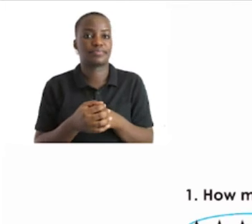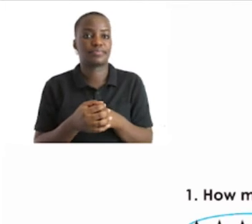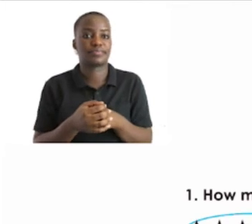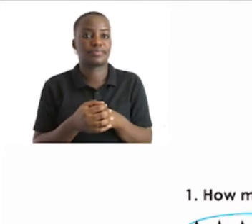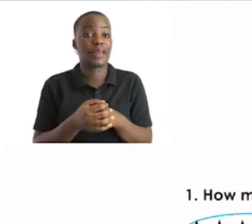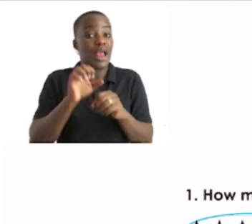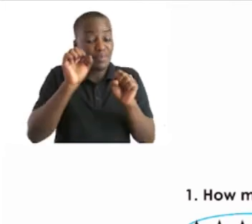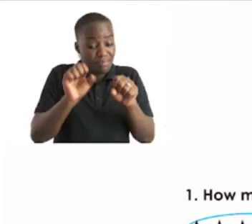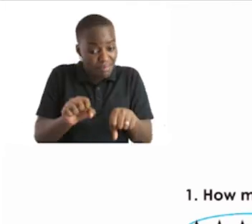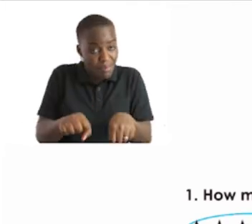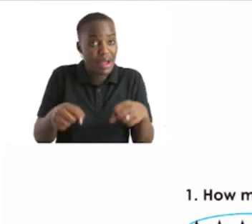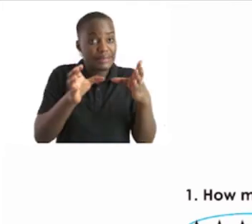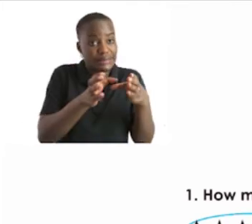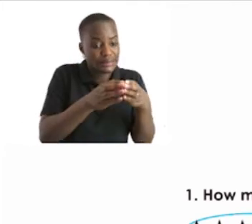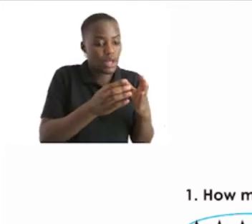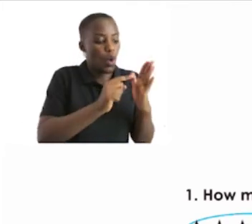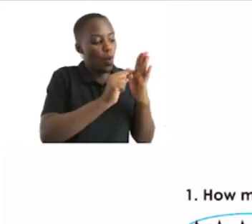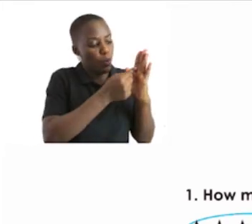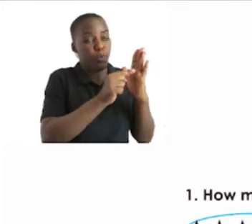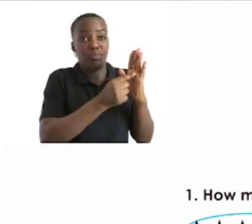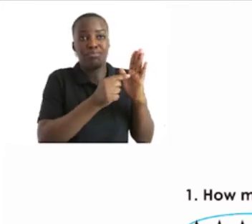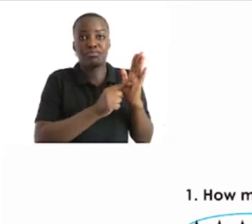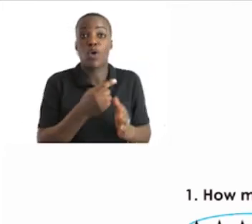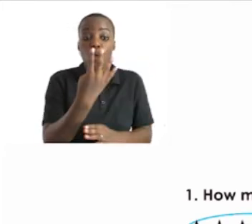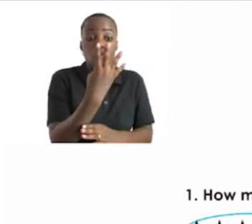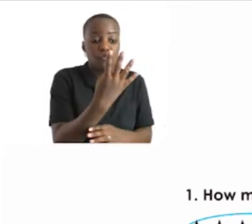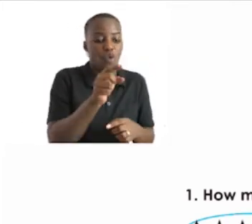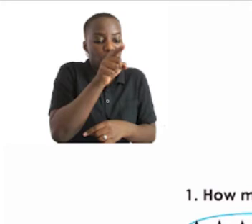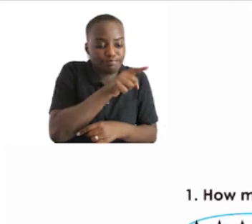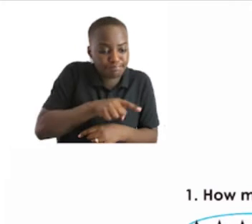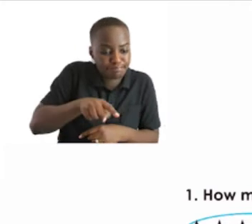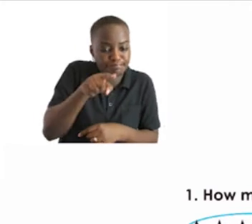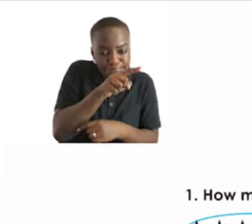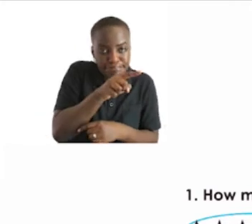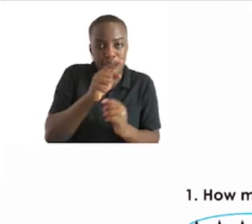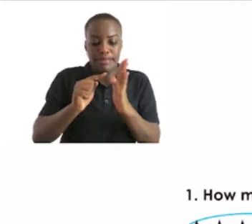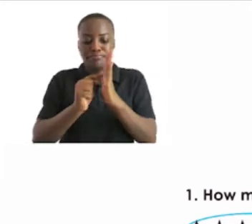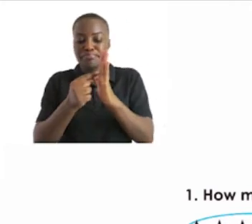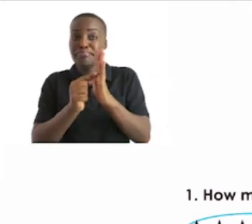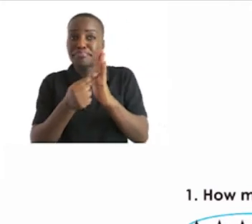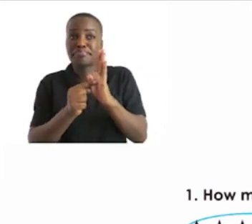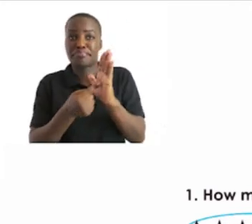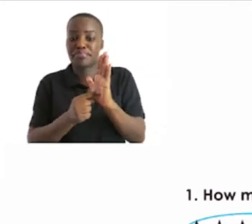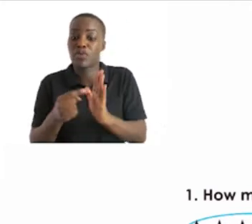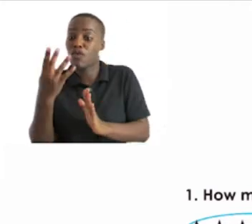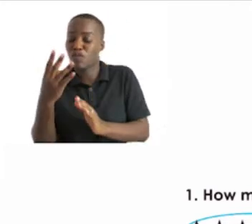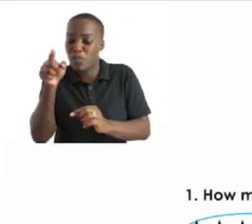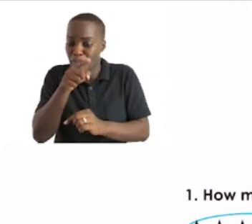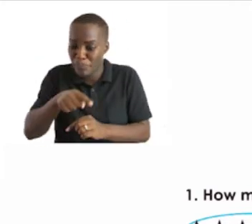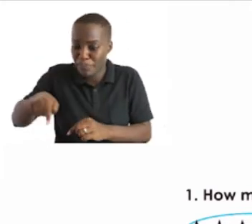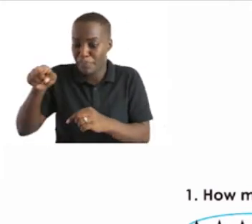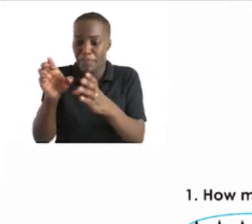to count 4 circles before you circle them as one group. And then after that, you